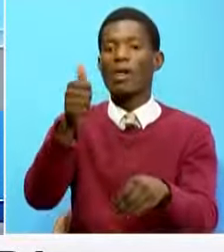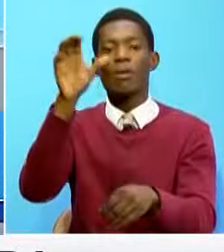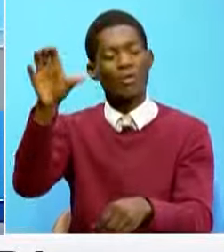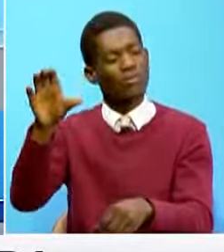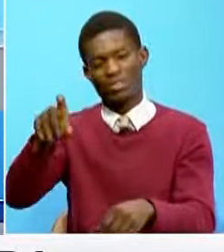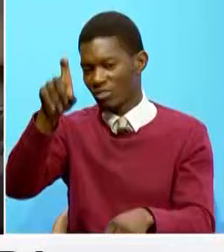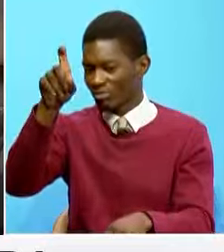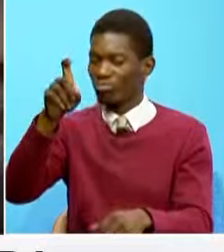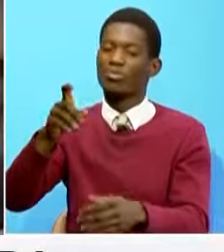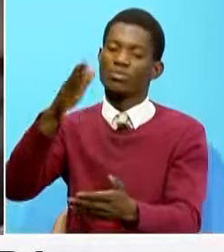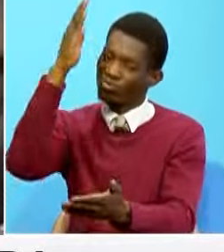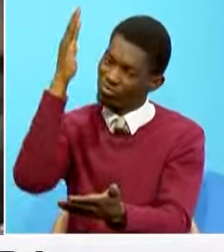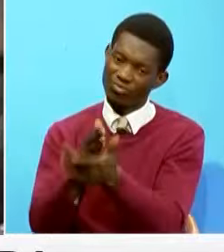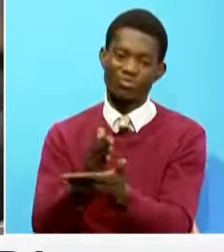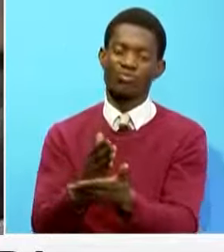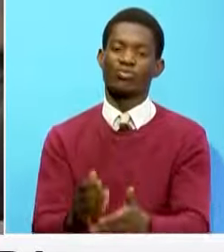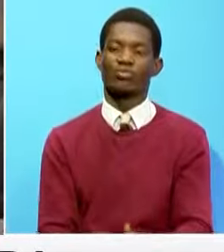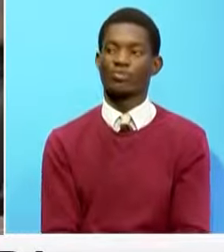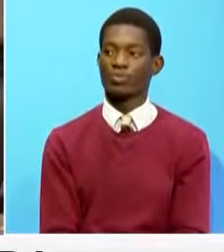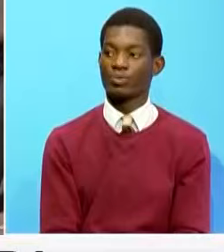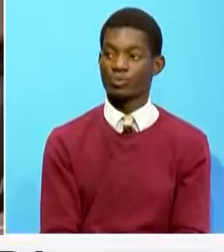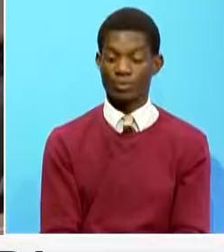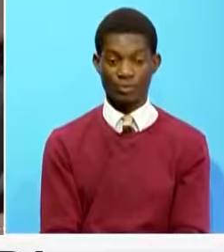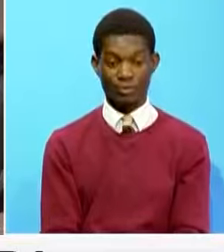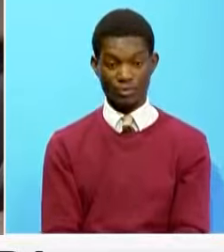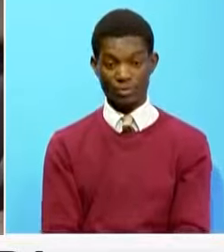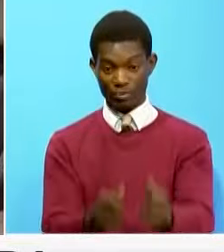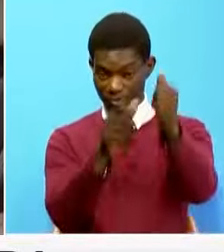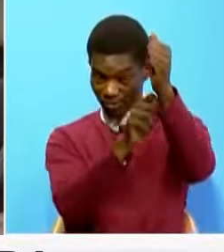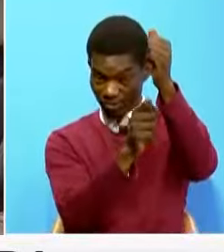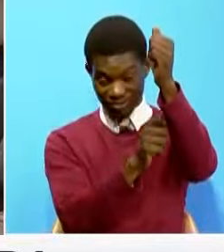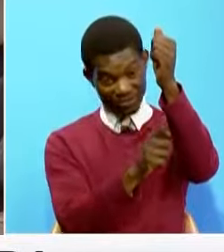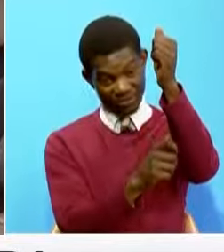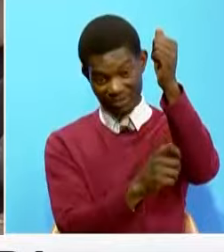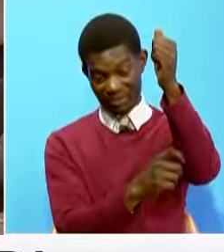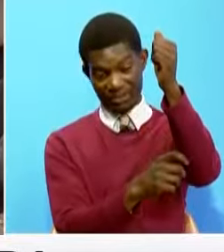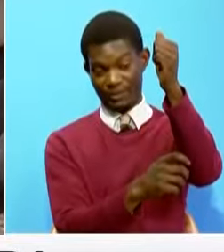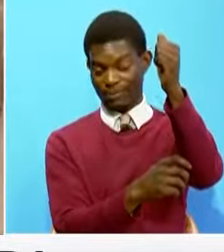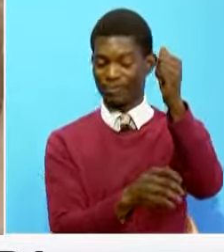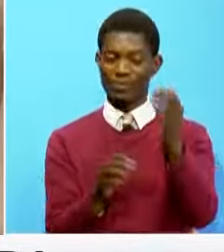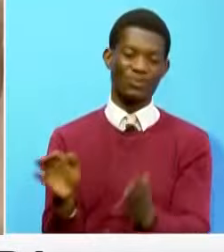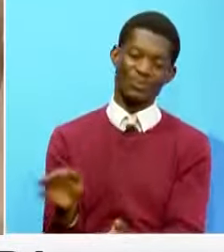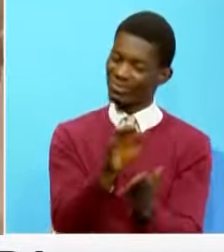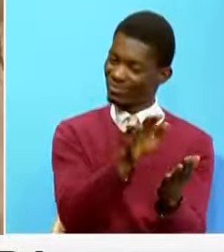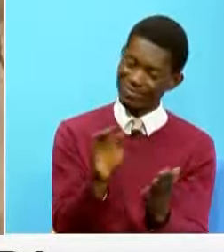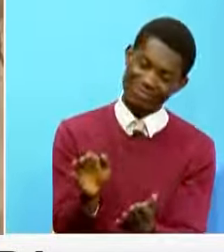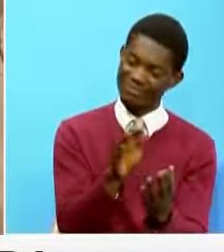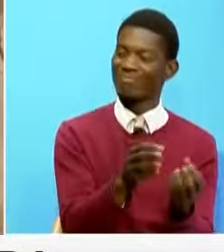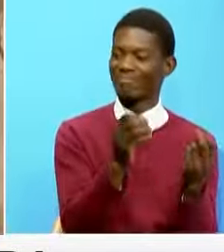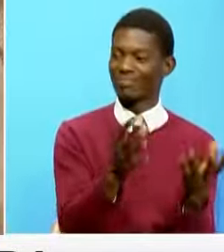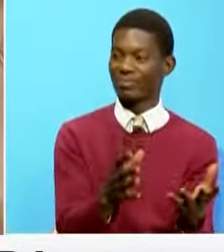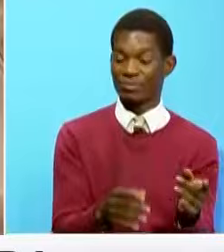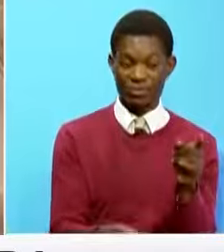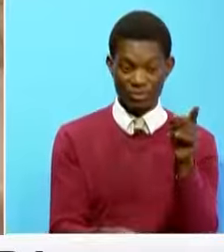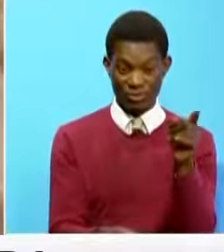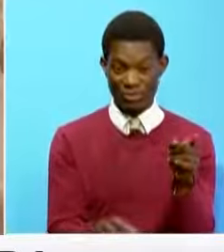this report. Stacks of maize slowly piling up at Menga Satellite Depot in Luwingu District. Menga is among the